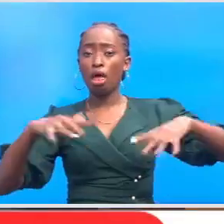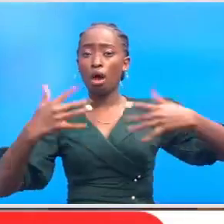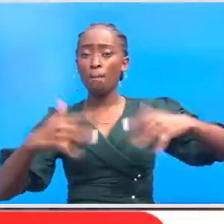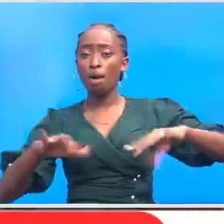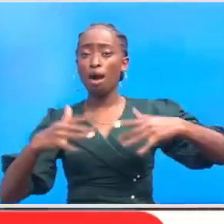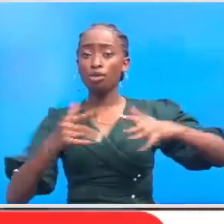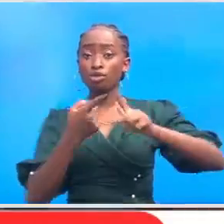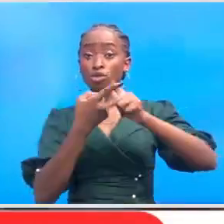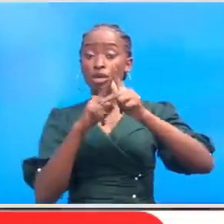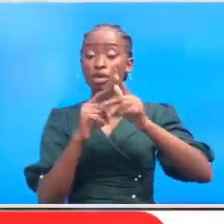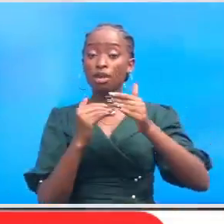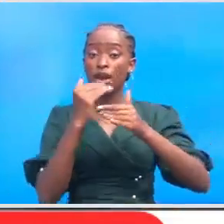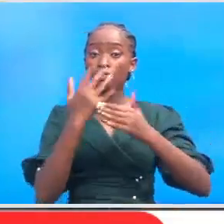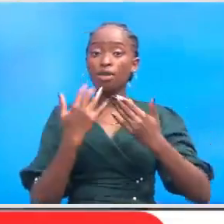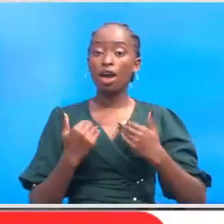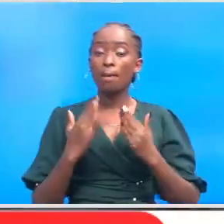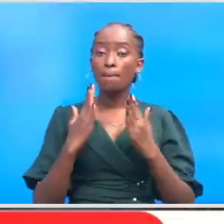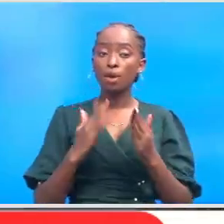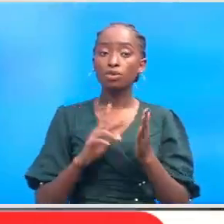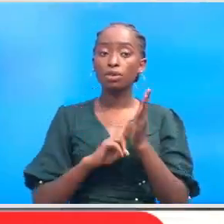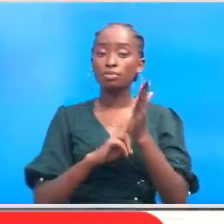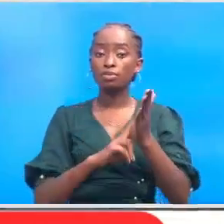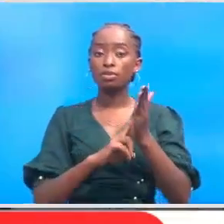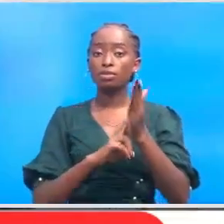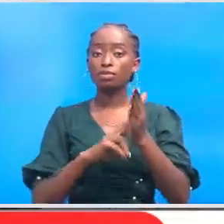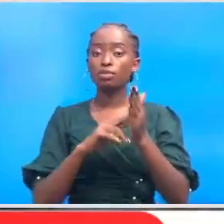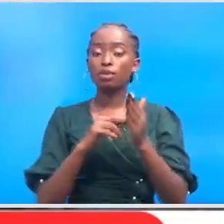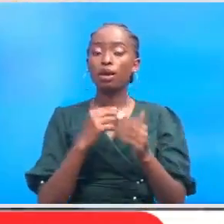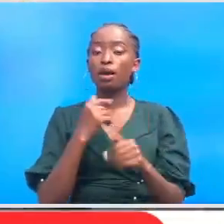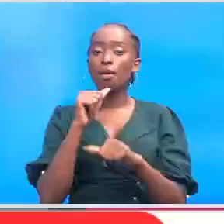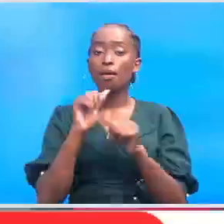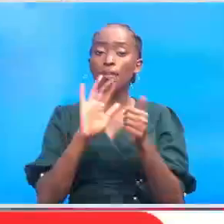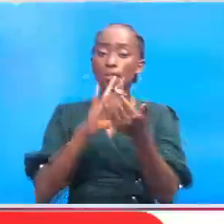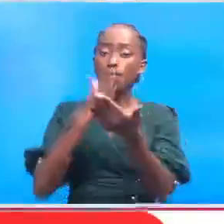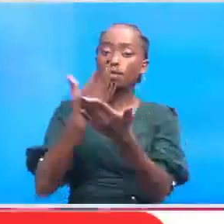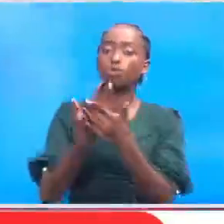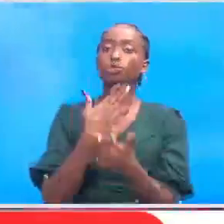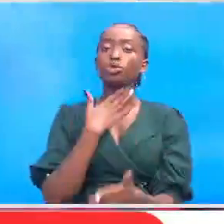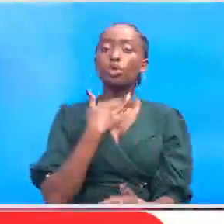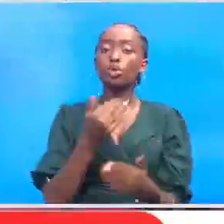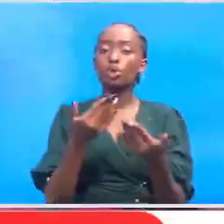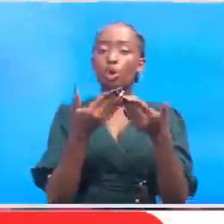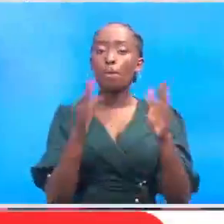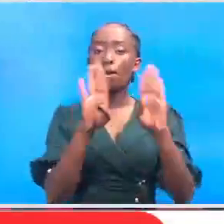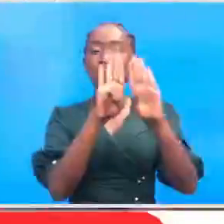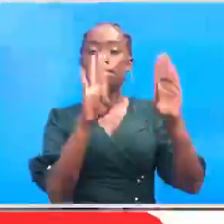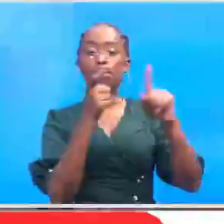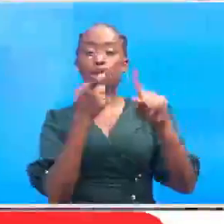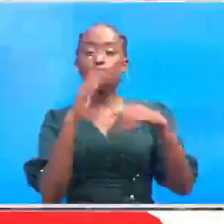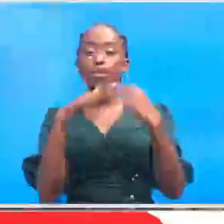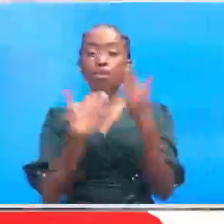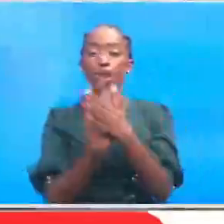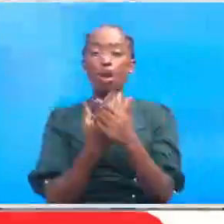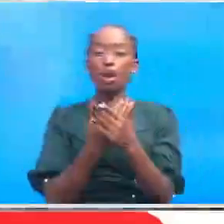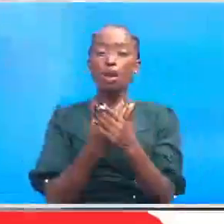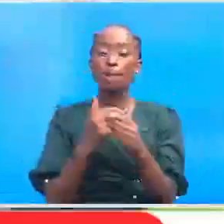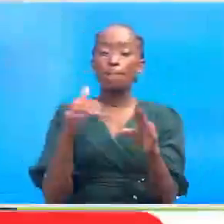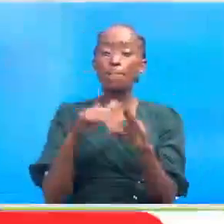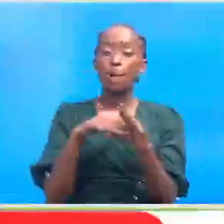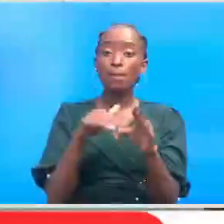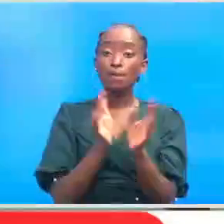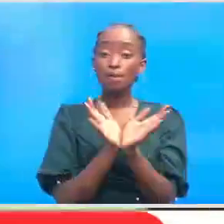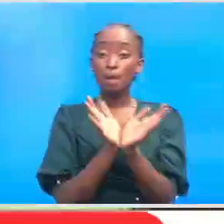led by Ndegwa Njiru presented an oral application demanding opening of the gates for members of the public who were locked